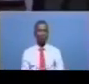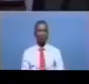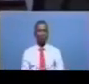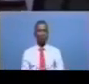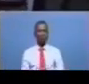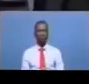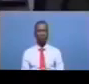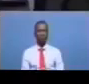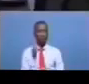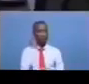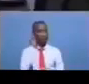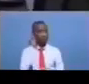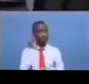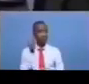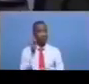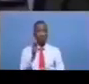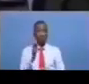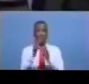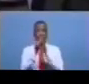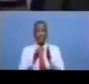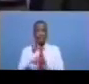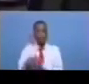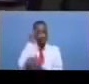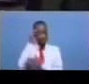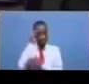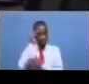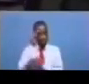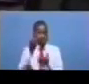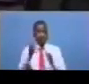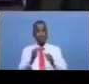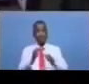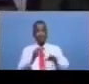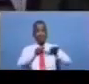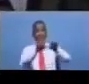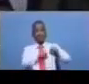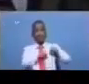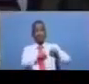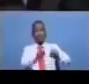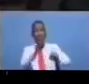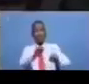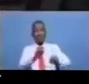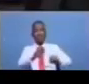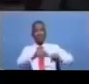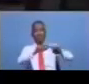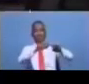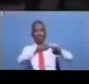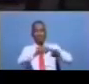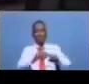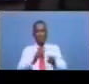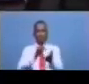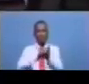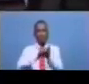today when Mr. Tashishikata wanted to, in terms of the stay of proceeding, the court has struck out the application as